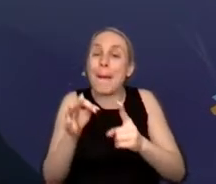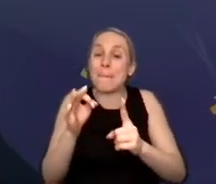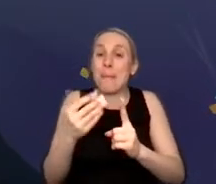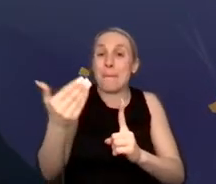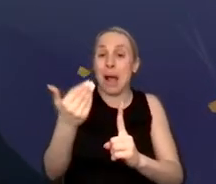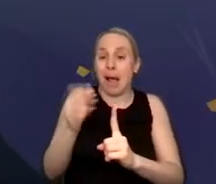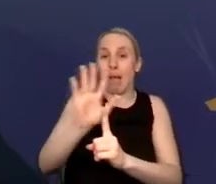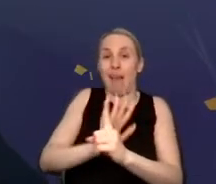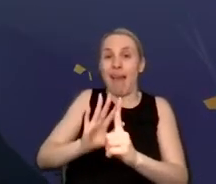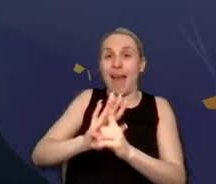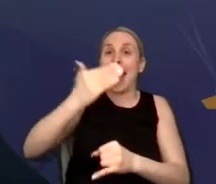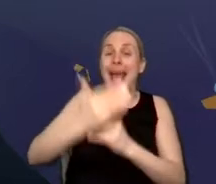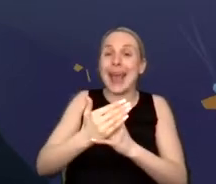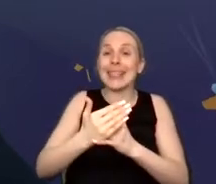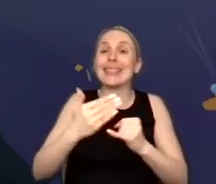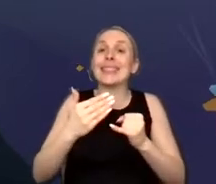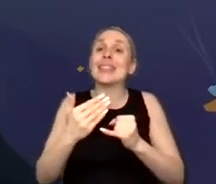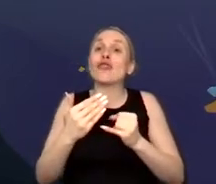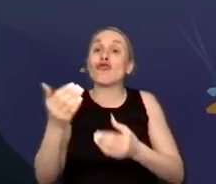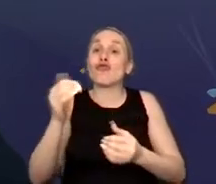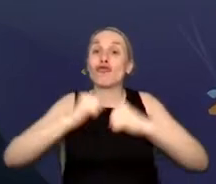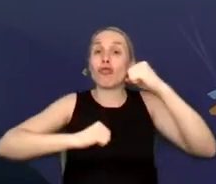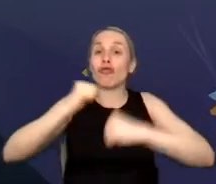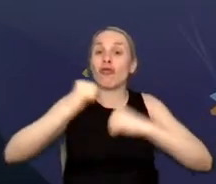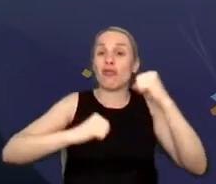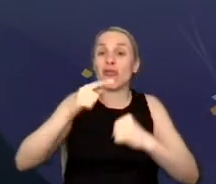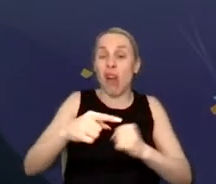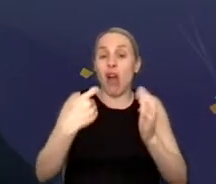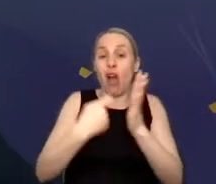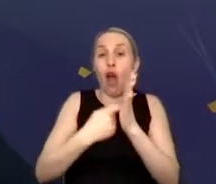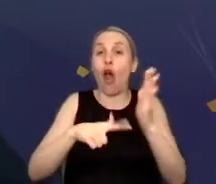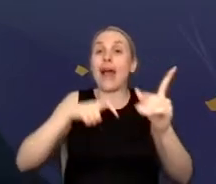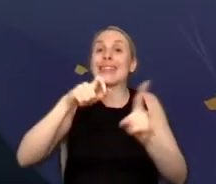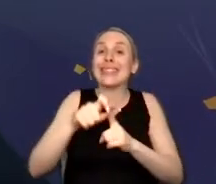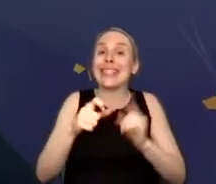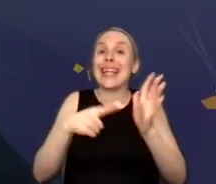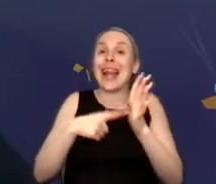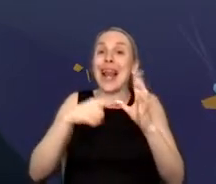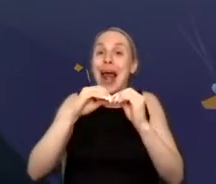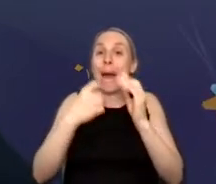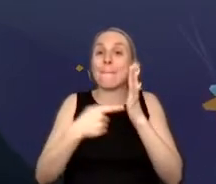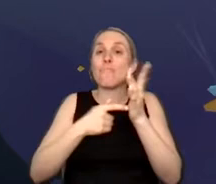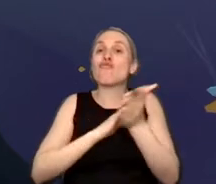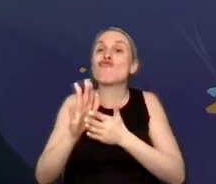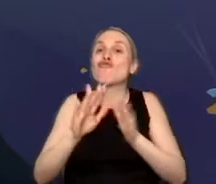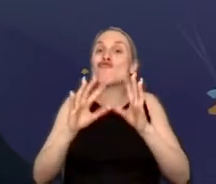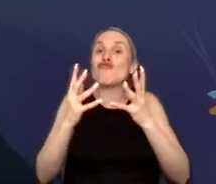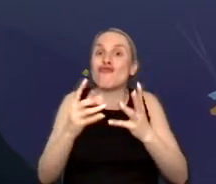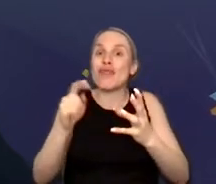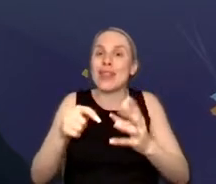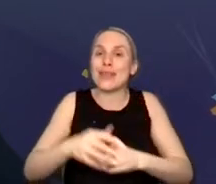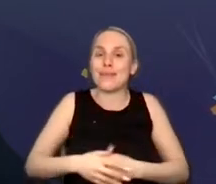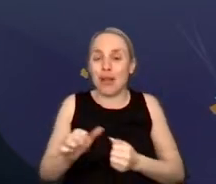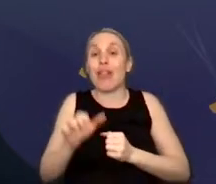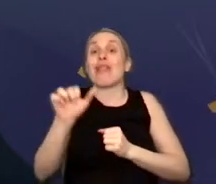called R&D Labyrinths. And then for the past few months or so, we've been working on Hivemind